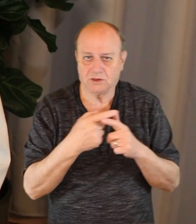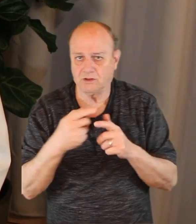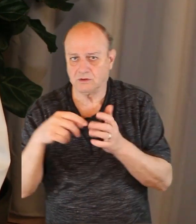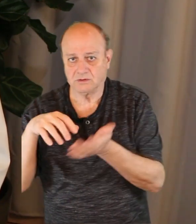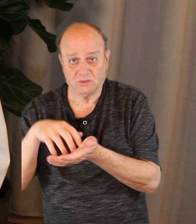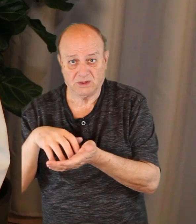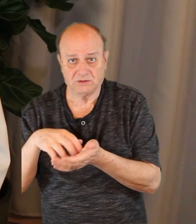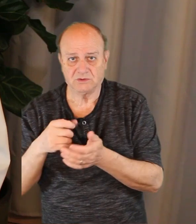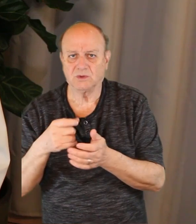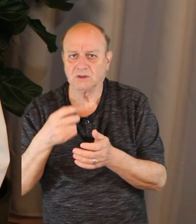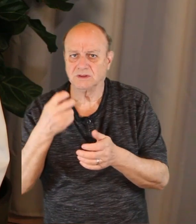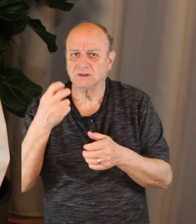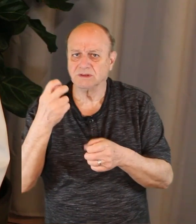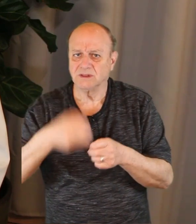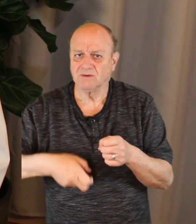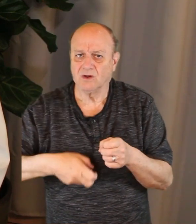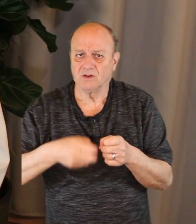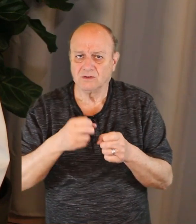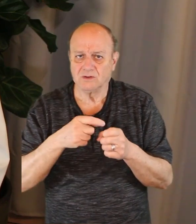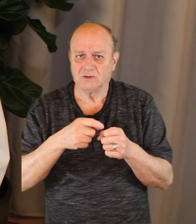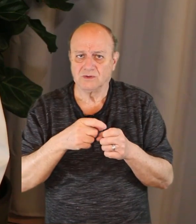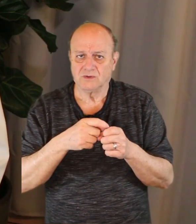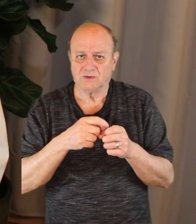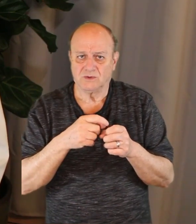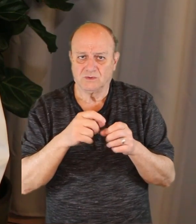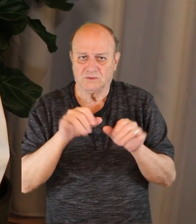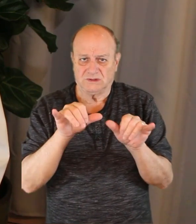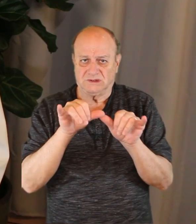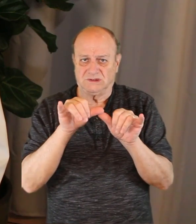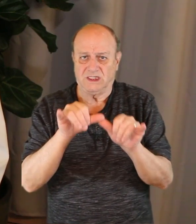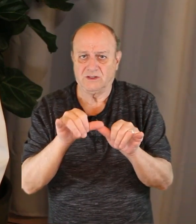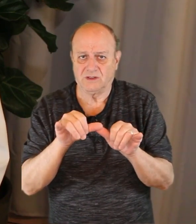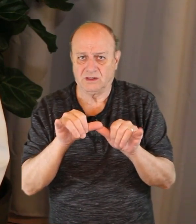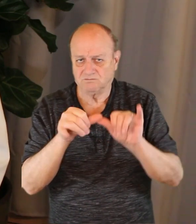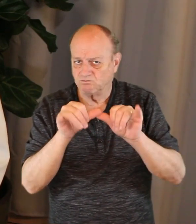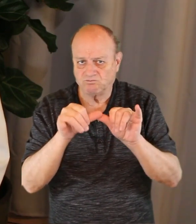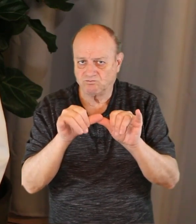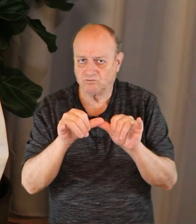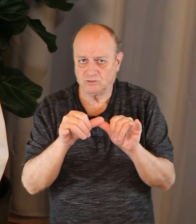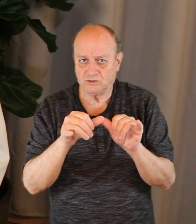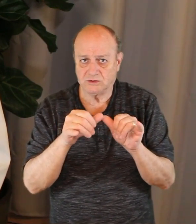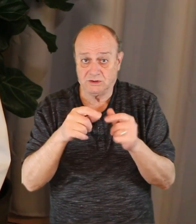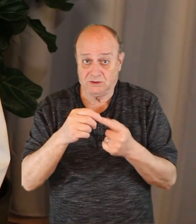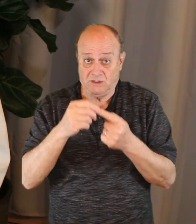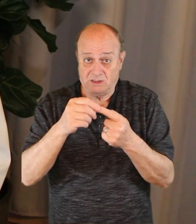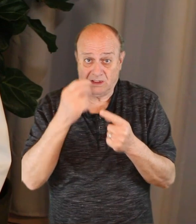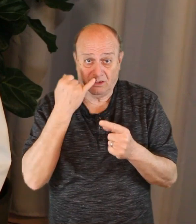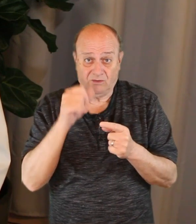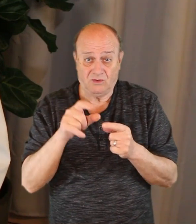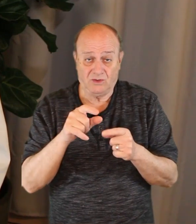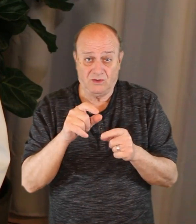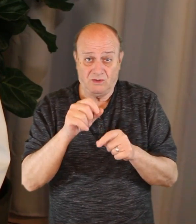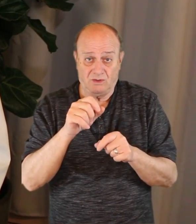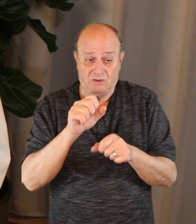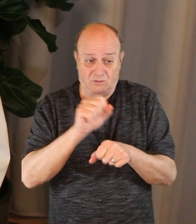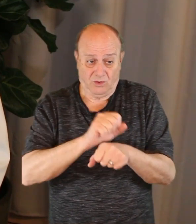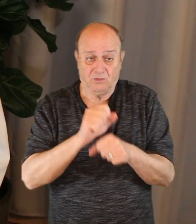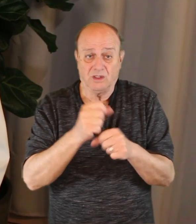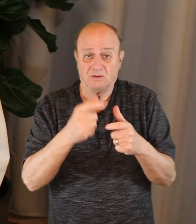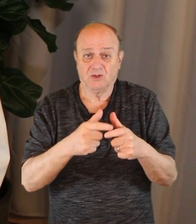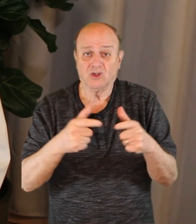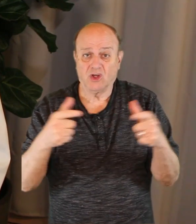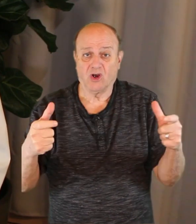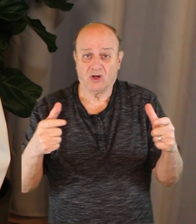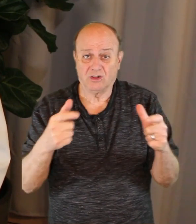it's difficult to standardize recipes, especially when you're making large batches in an institutional situation.